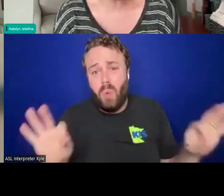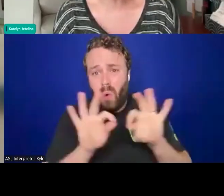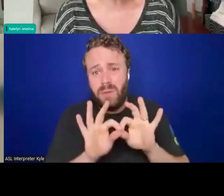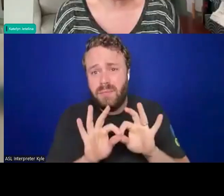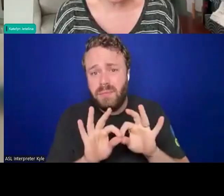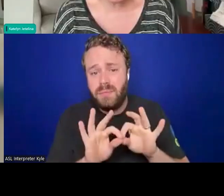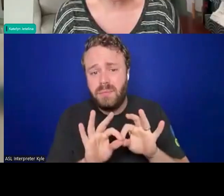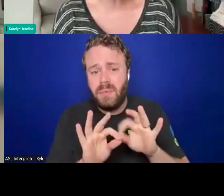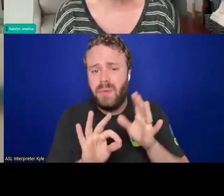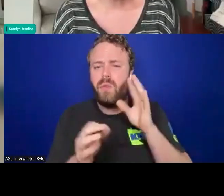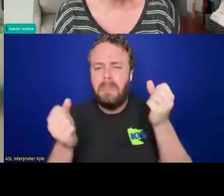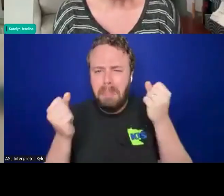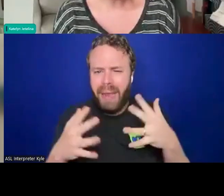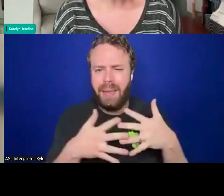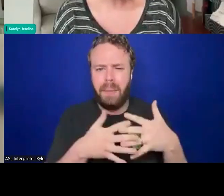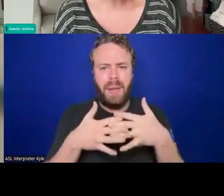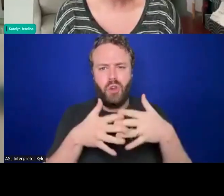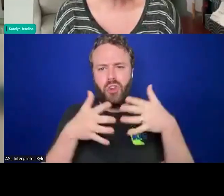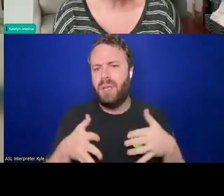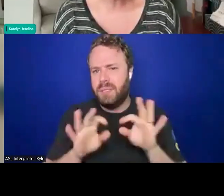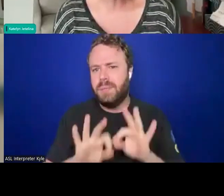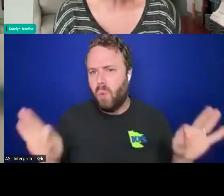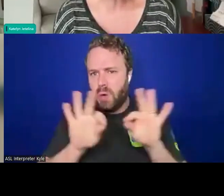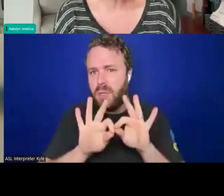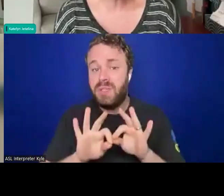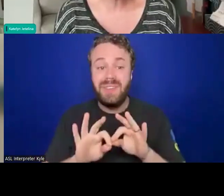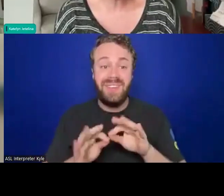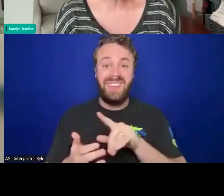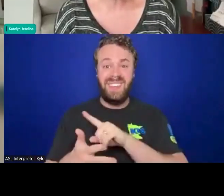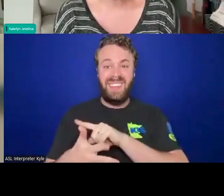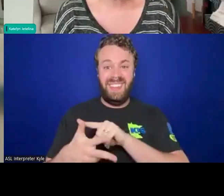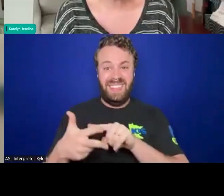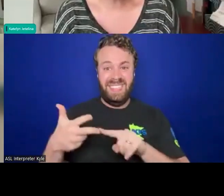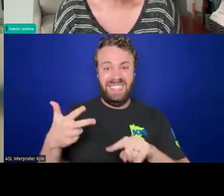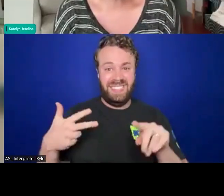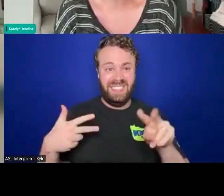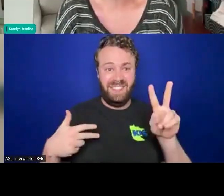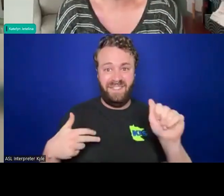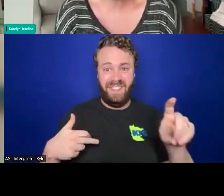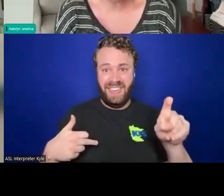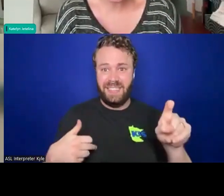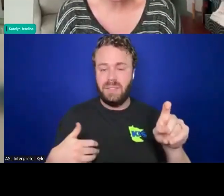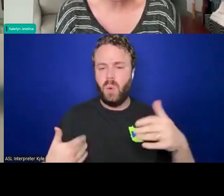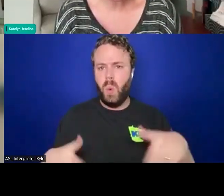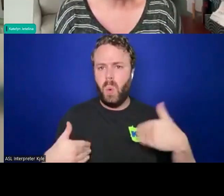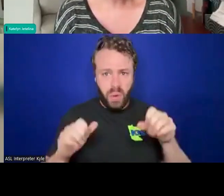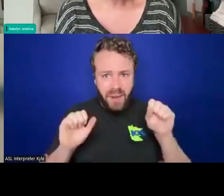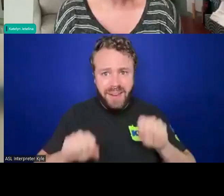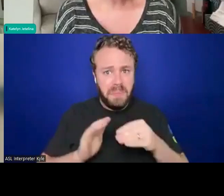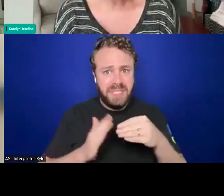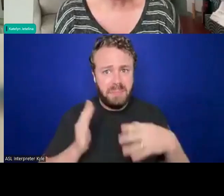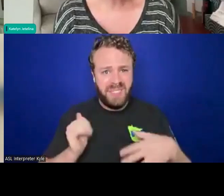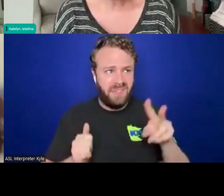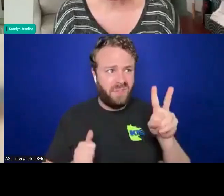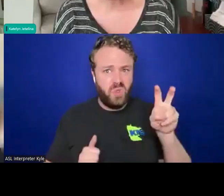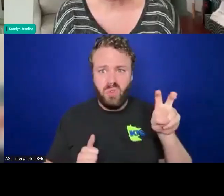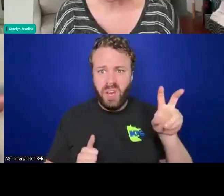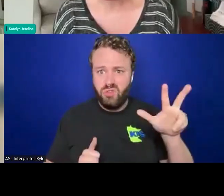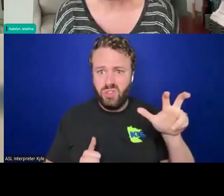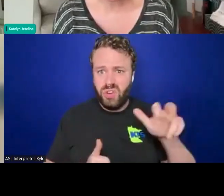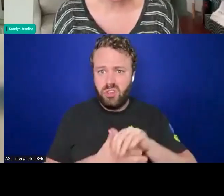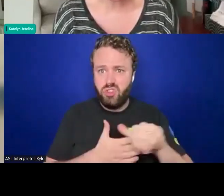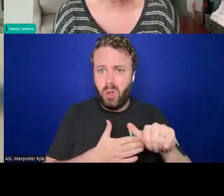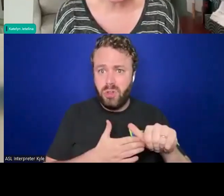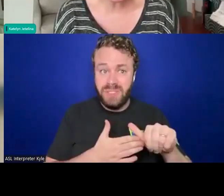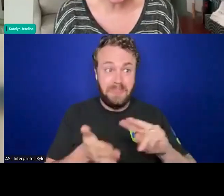a lot of Americans. These vaccines can be expensive, more like $200. And that's a decision between